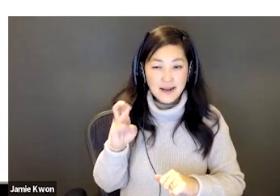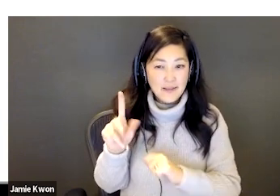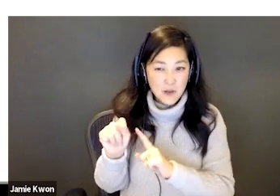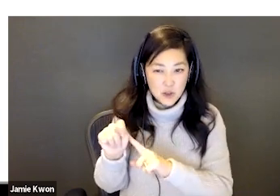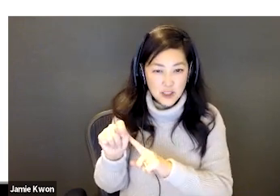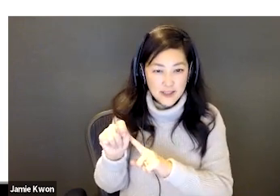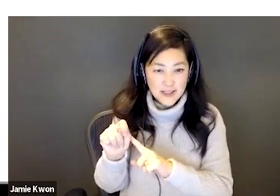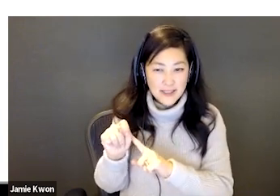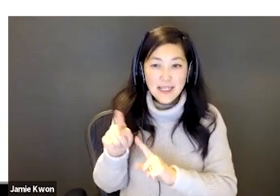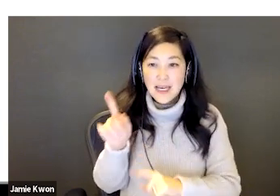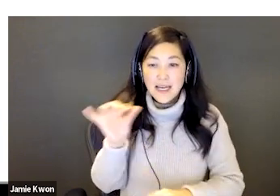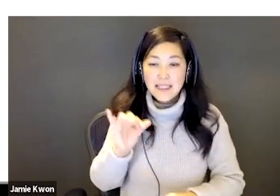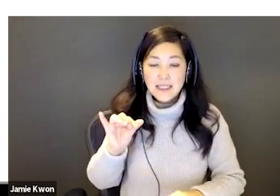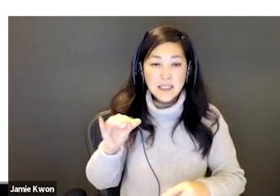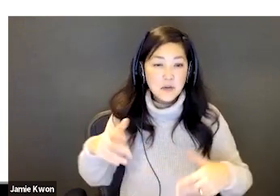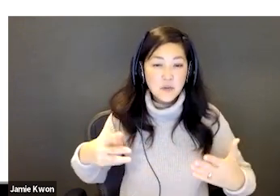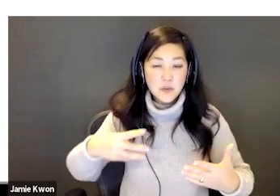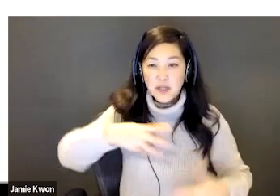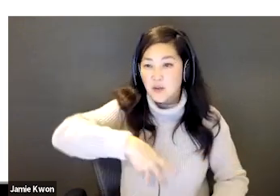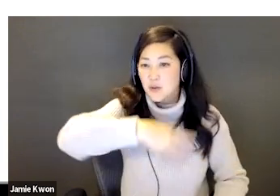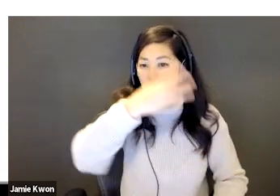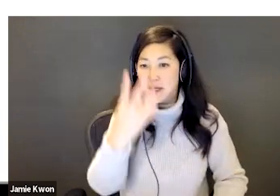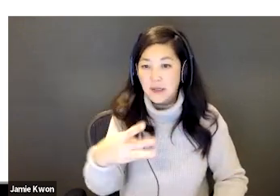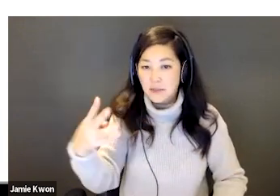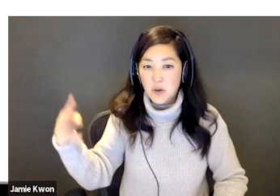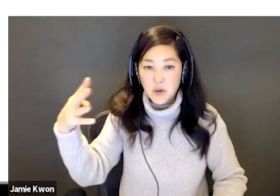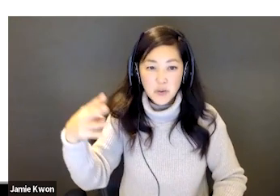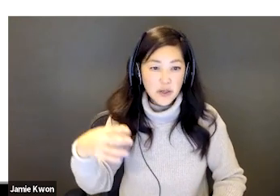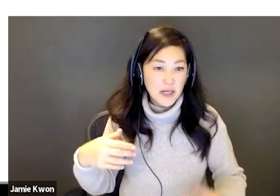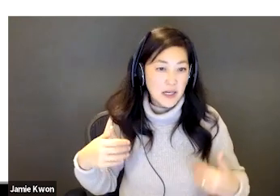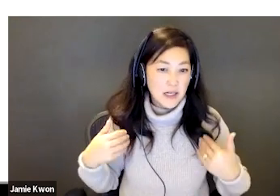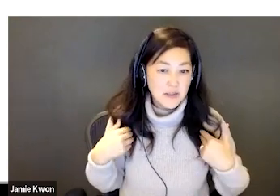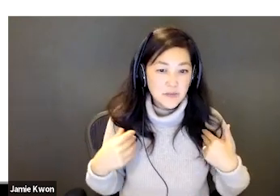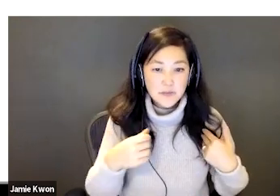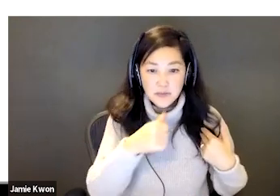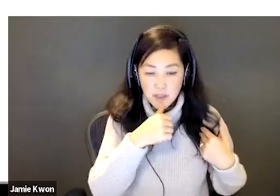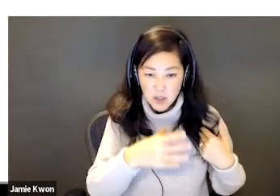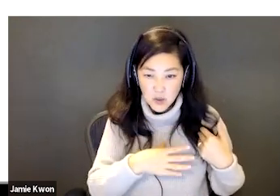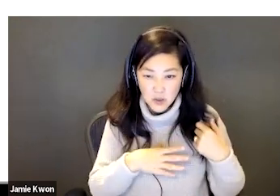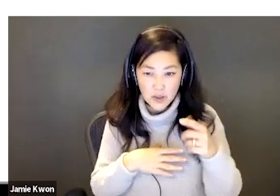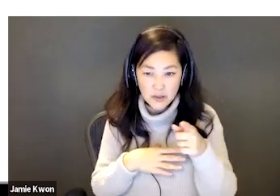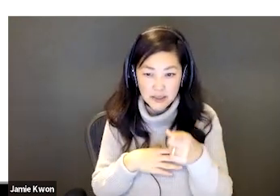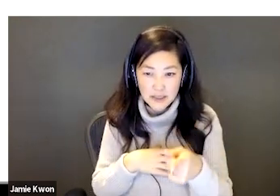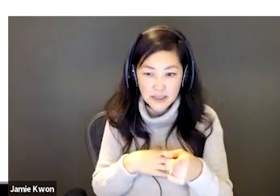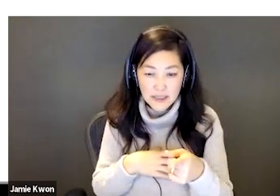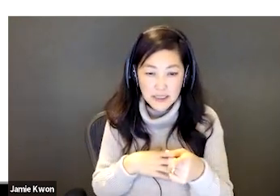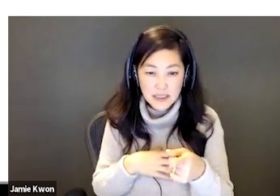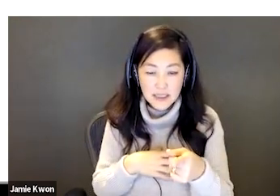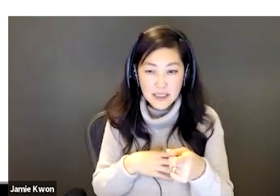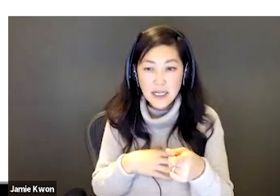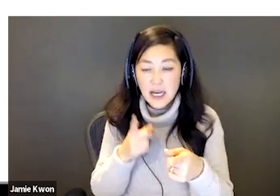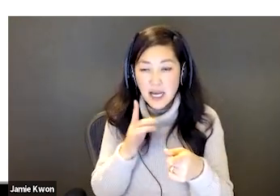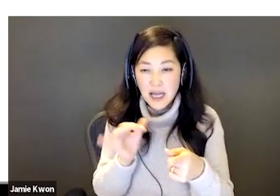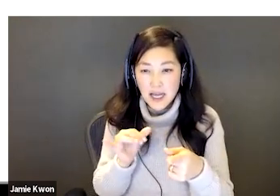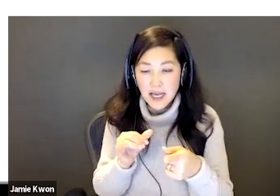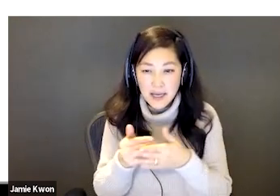It's like a rainbow. There's an image with a woman kind of maybe in the fetal position or